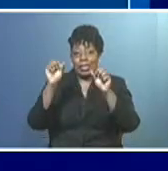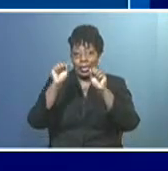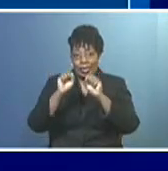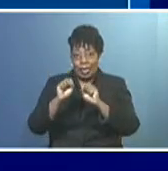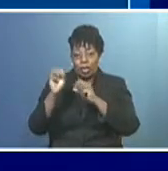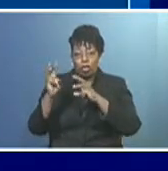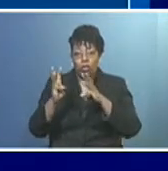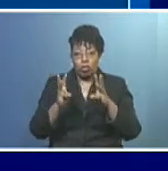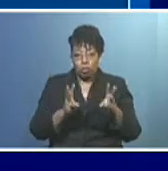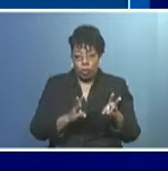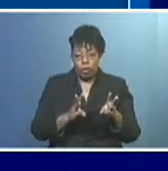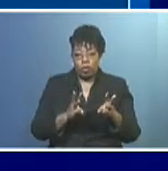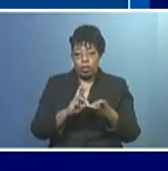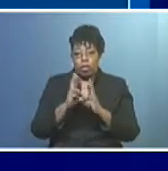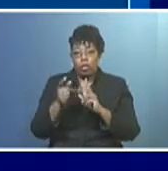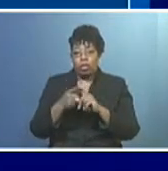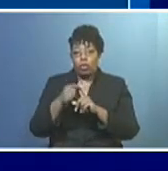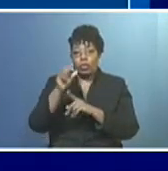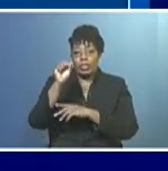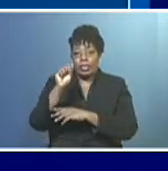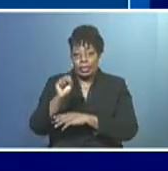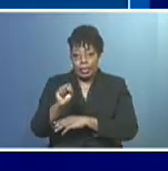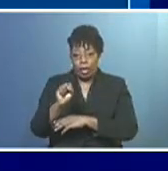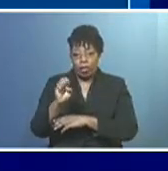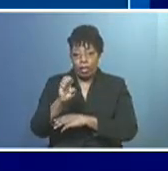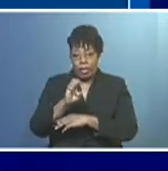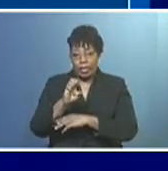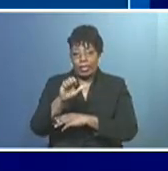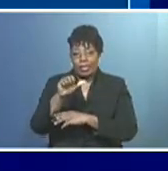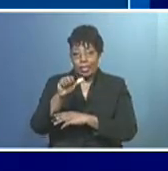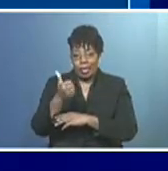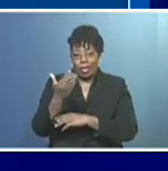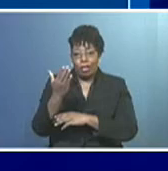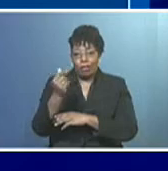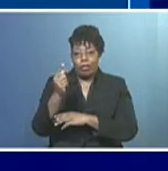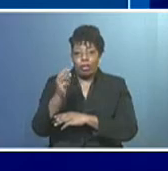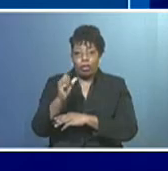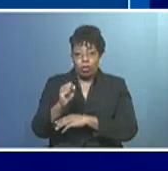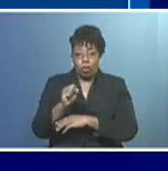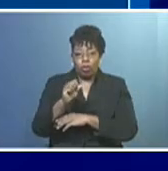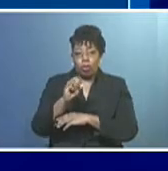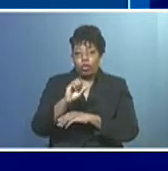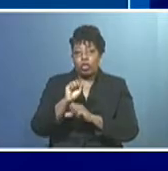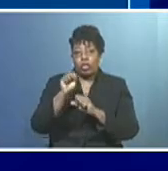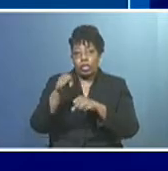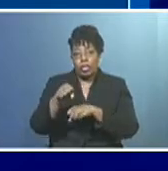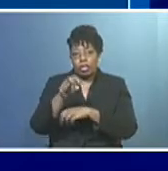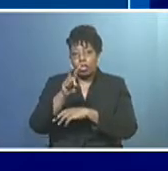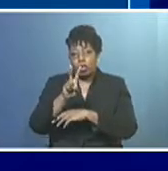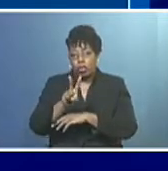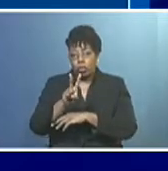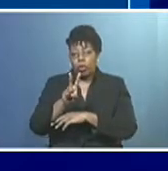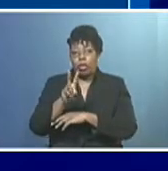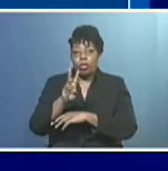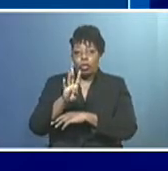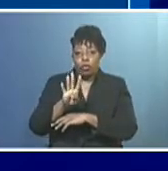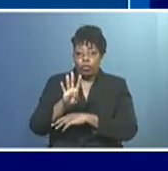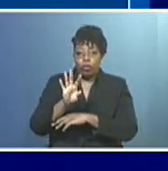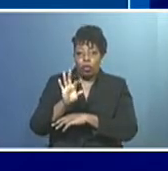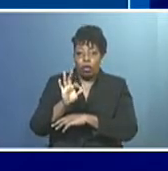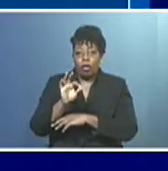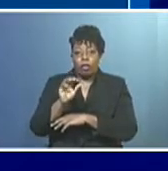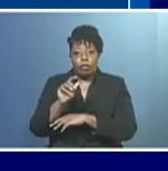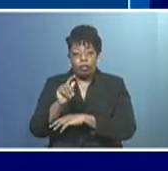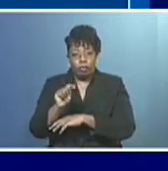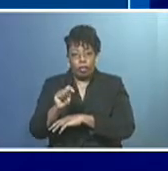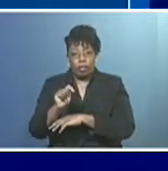winds to start rotating southeast to south ahead of a frontal system that's heading this way. More details coming up later in the newscast. The speeds are going to be 10 to 15